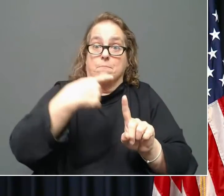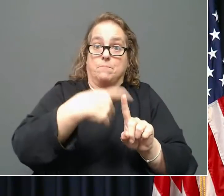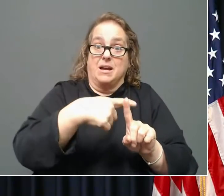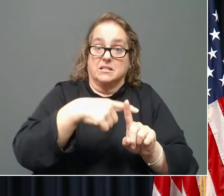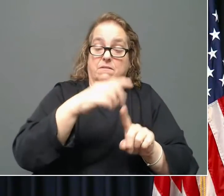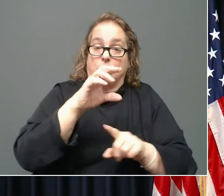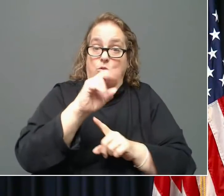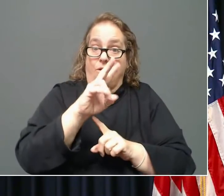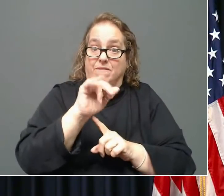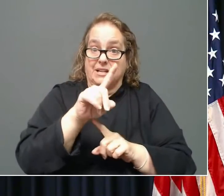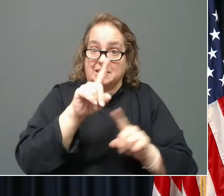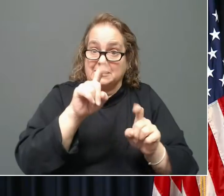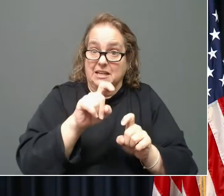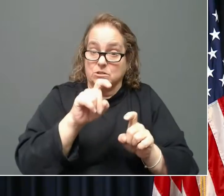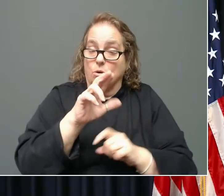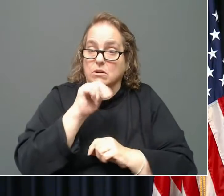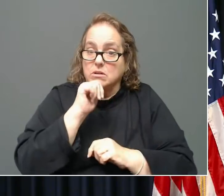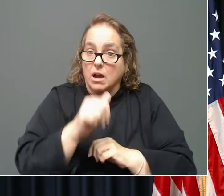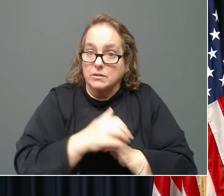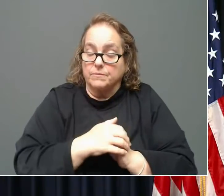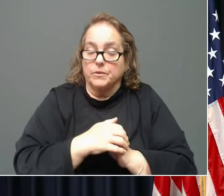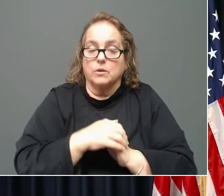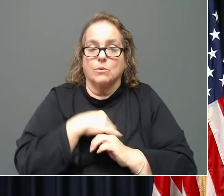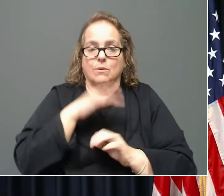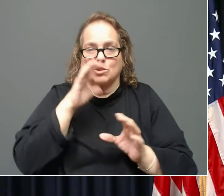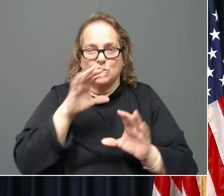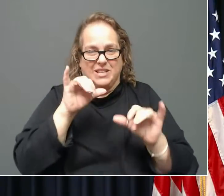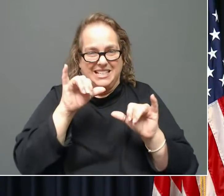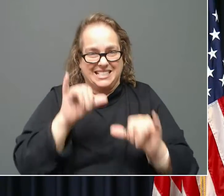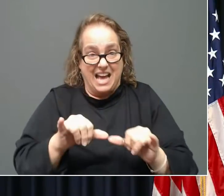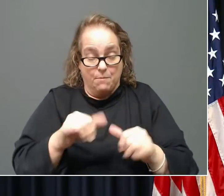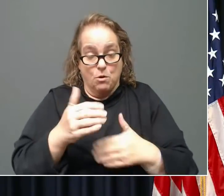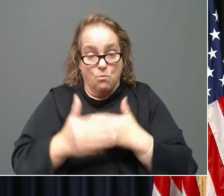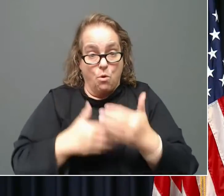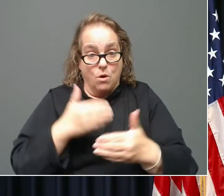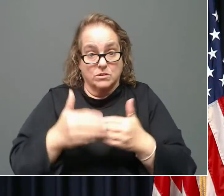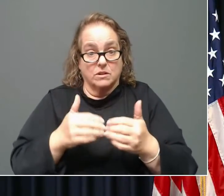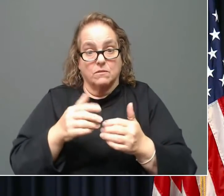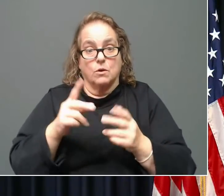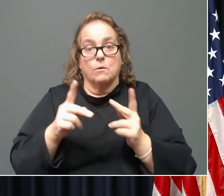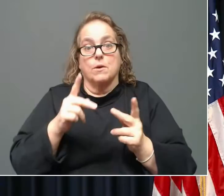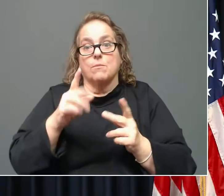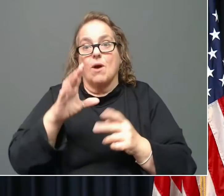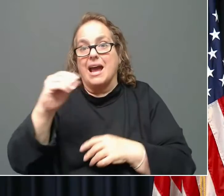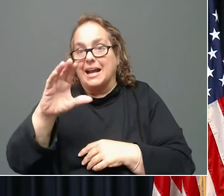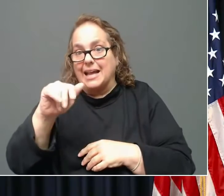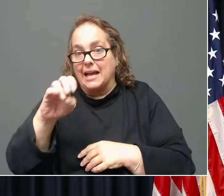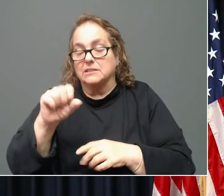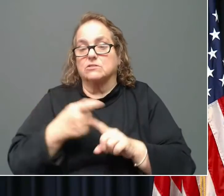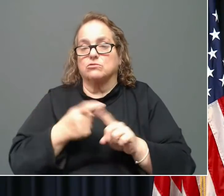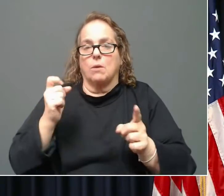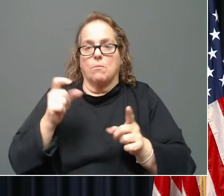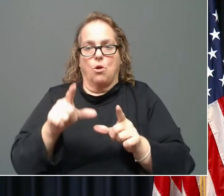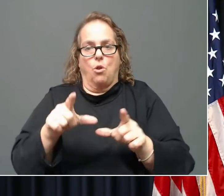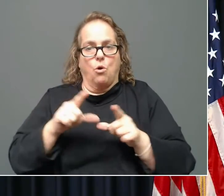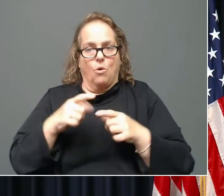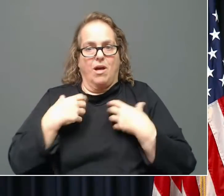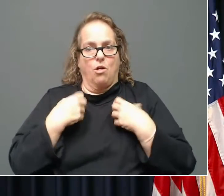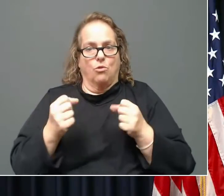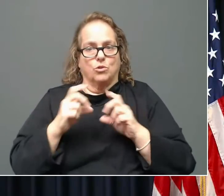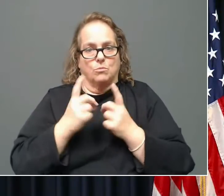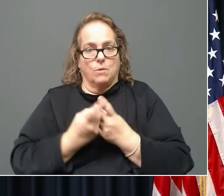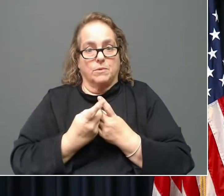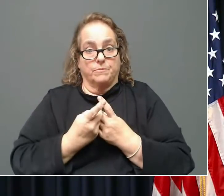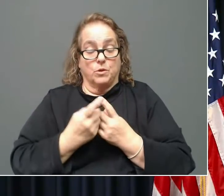rigorous process that we normally employ for cases and deaths from local health departments. So going through this process, which